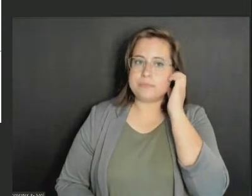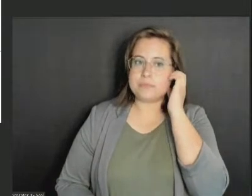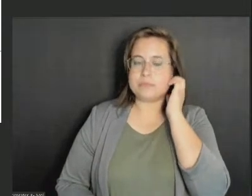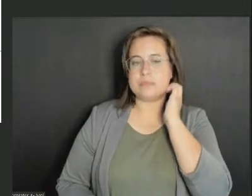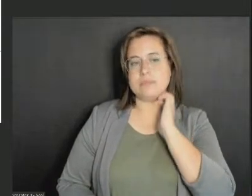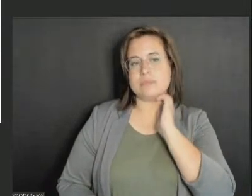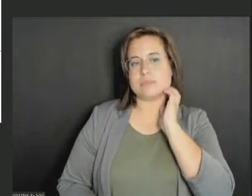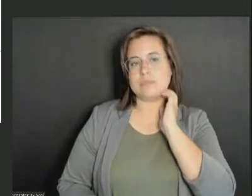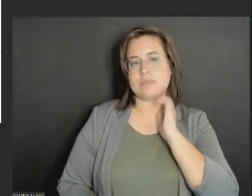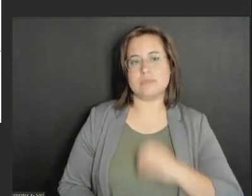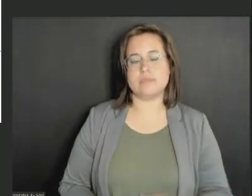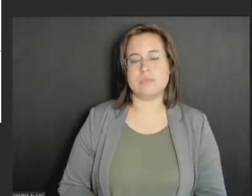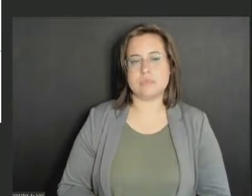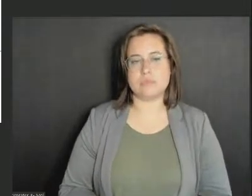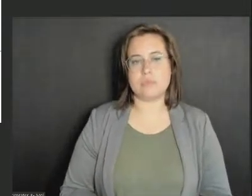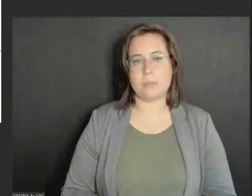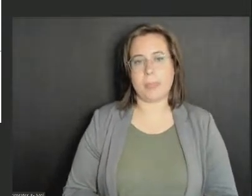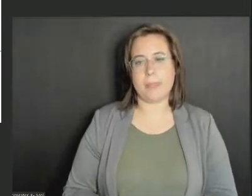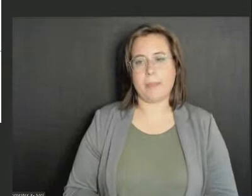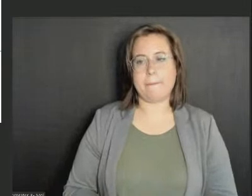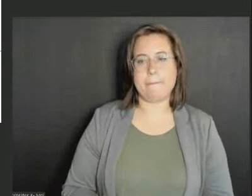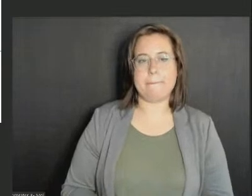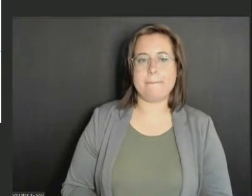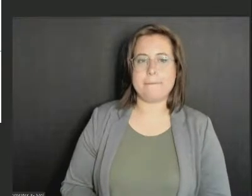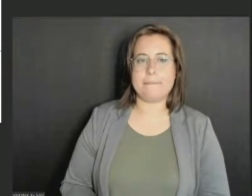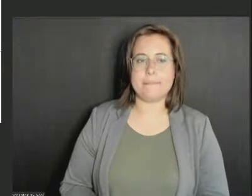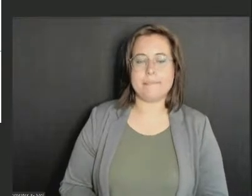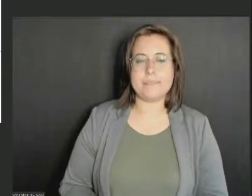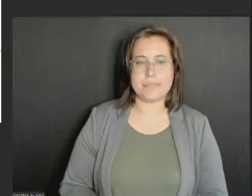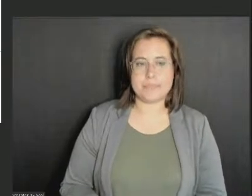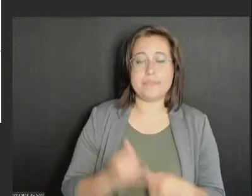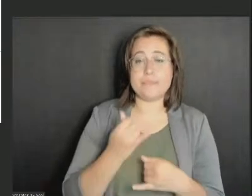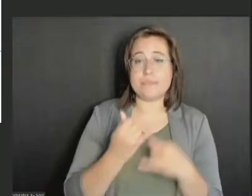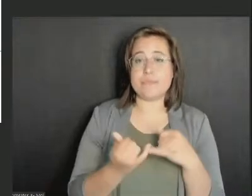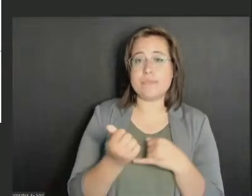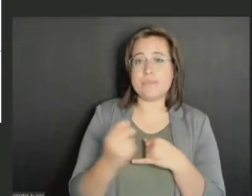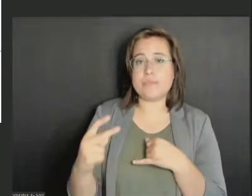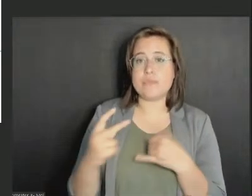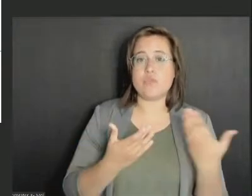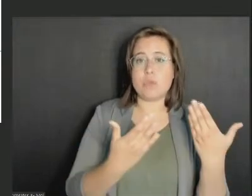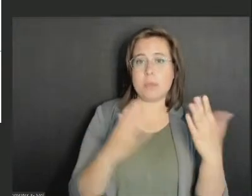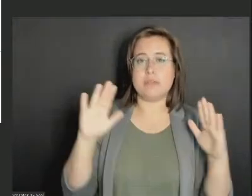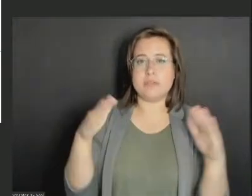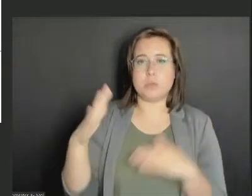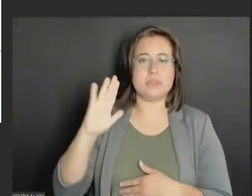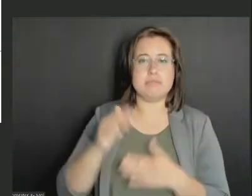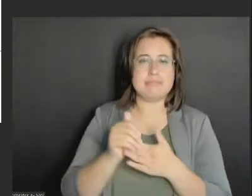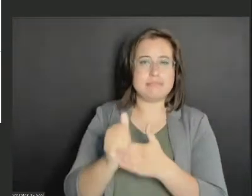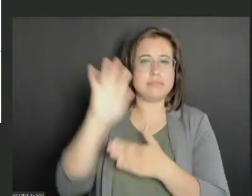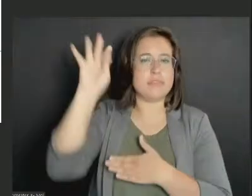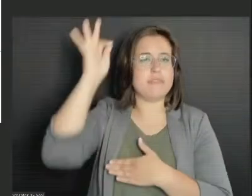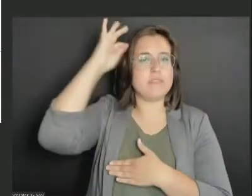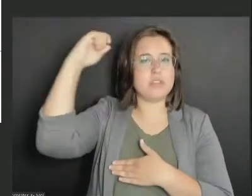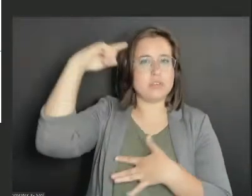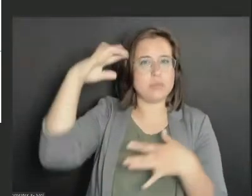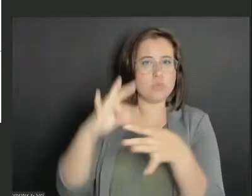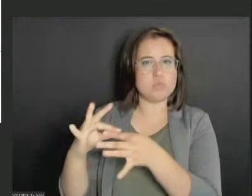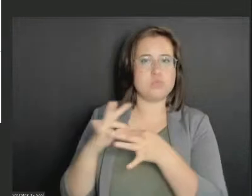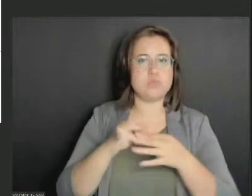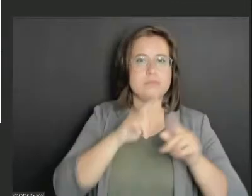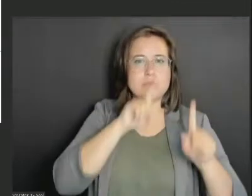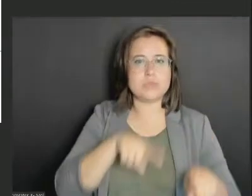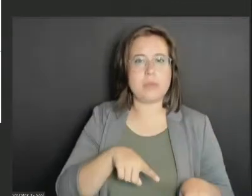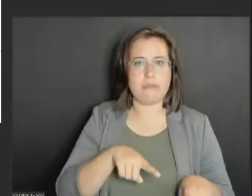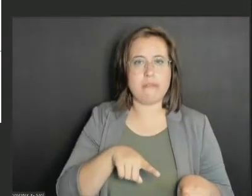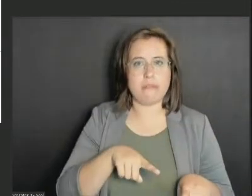So finally, these last couple of recommendations really does focus on the leadership of our federal government in coordinating the response to